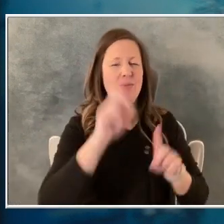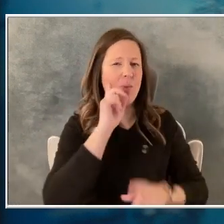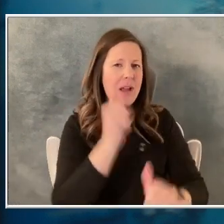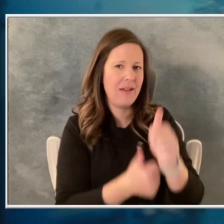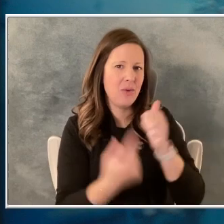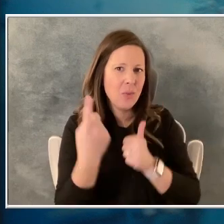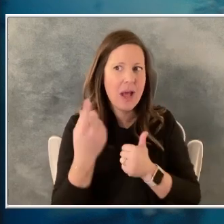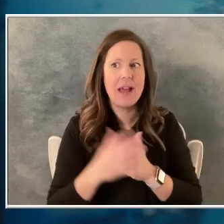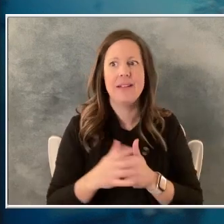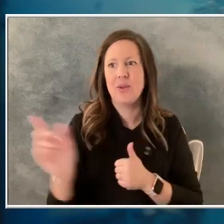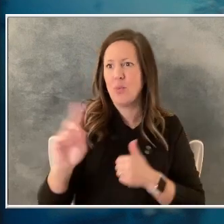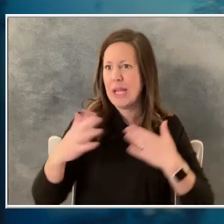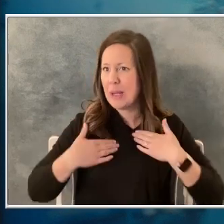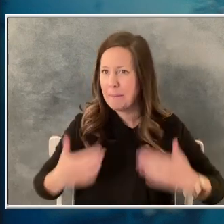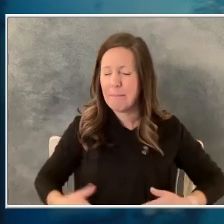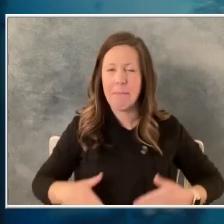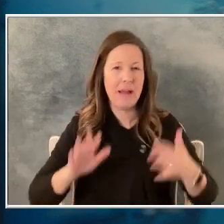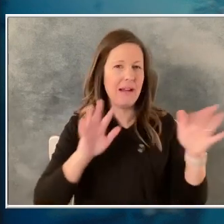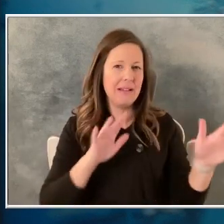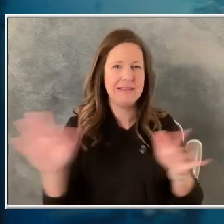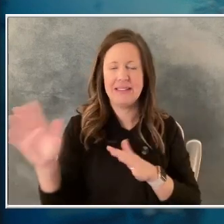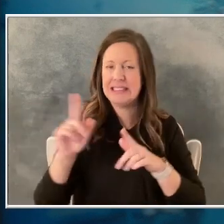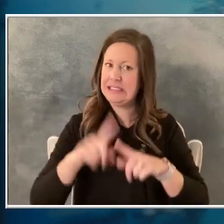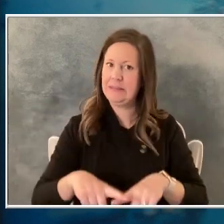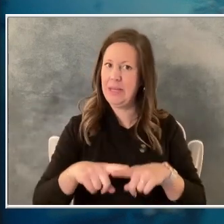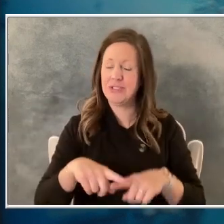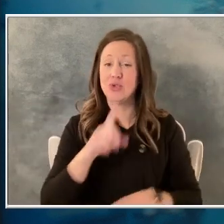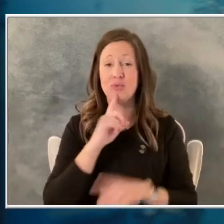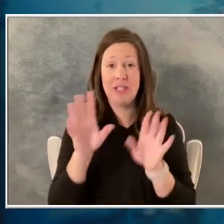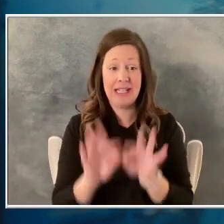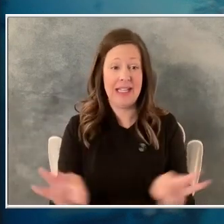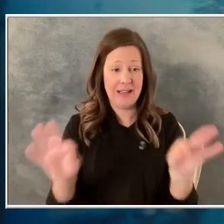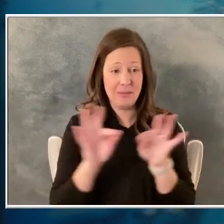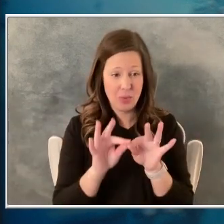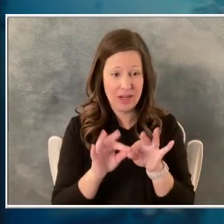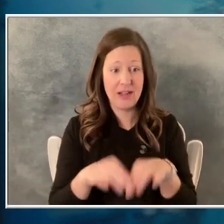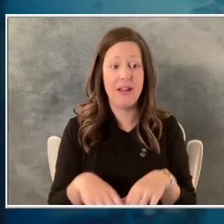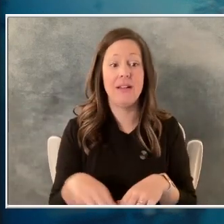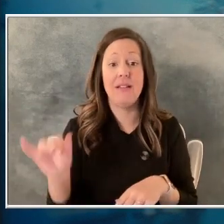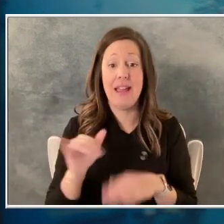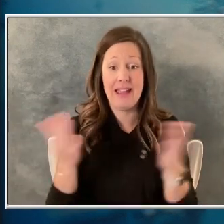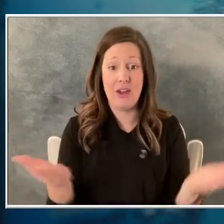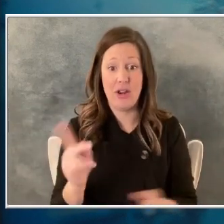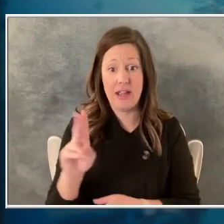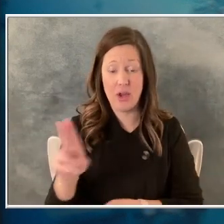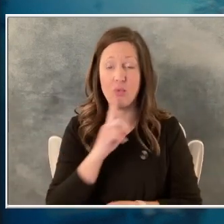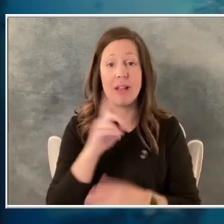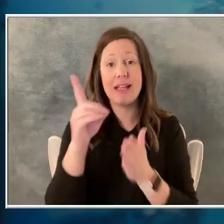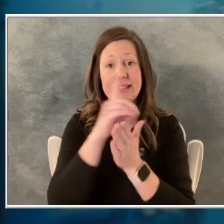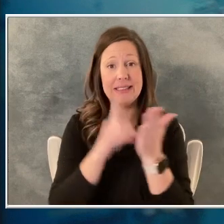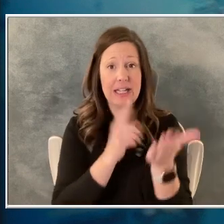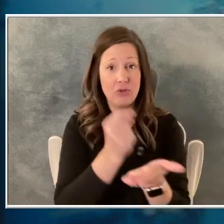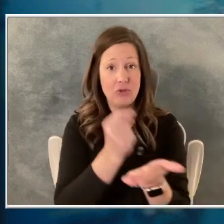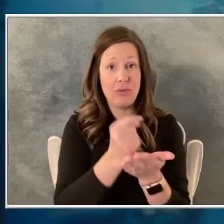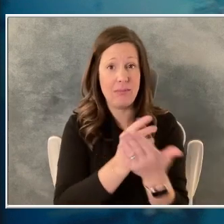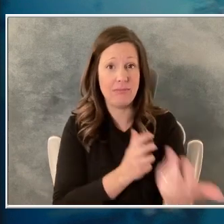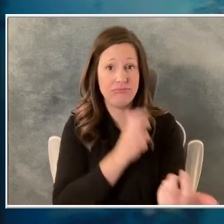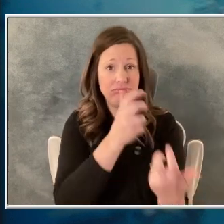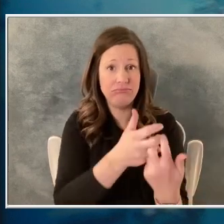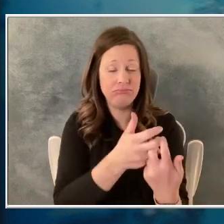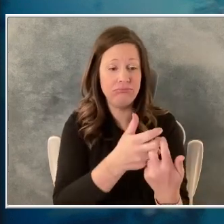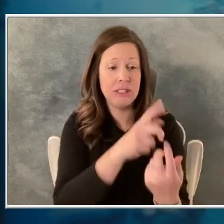It's really important that at a cancer center here at KU, we design the treatment specifically for each patient.